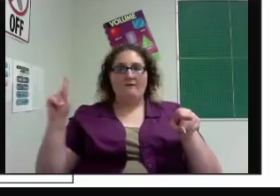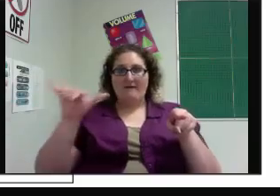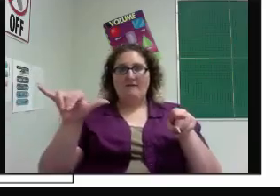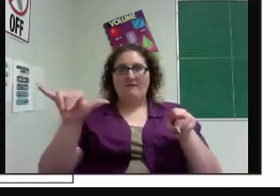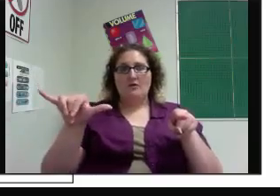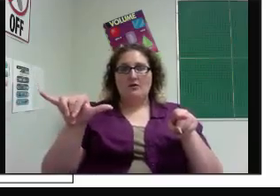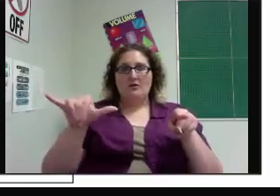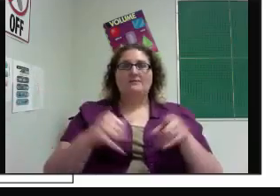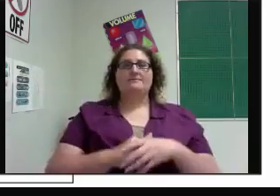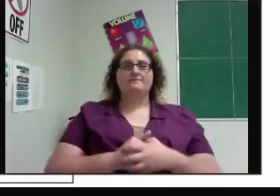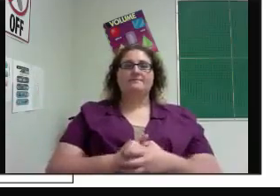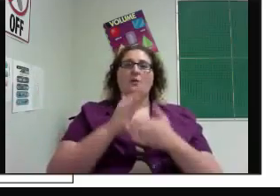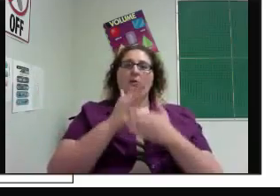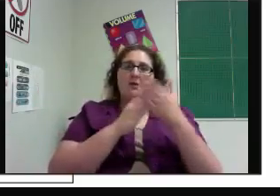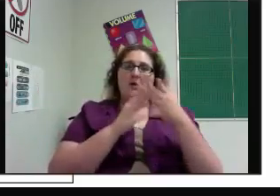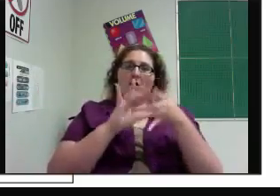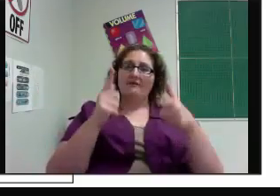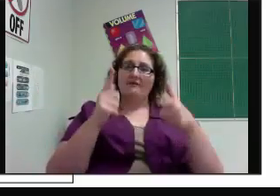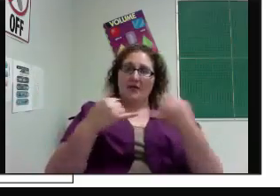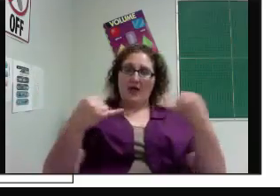line